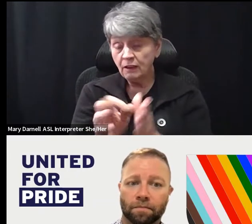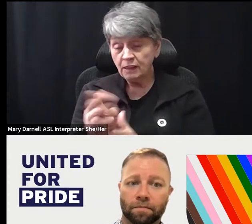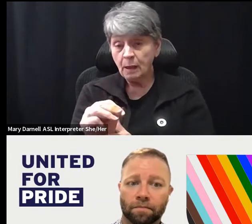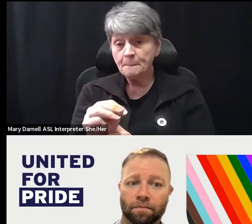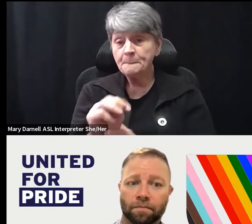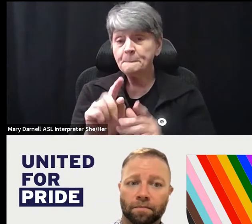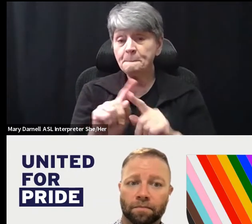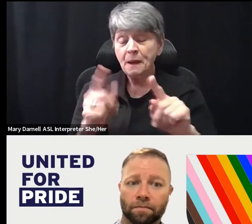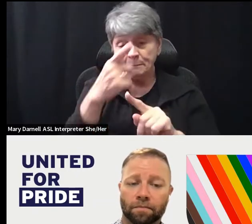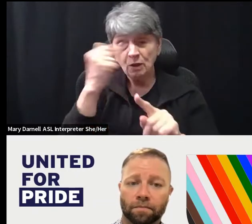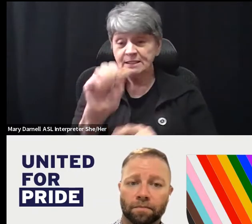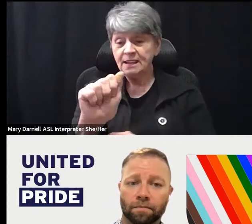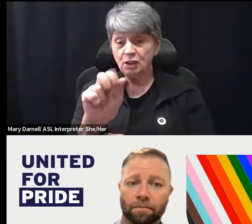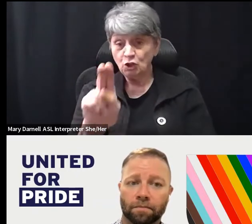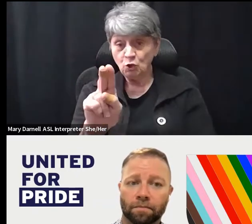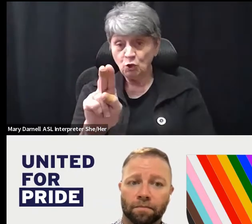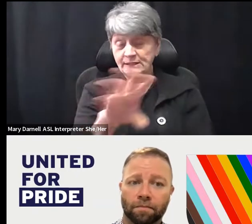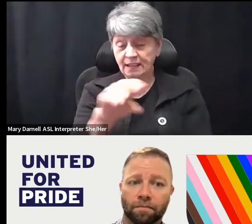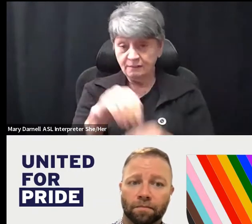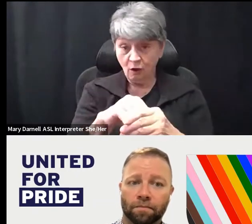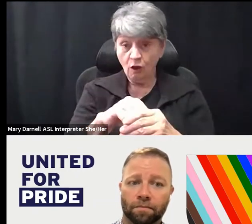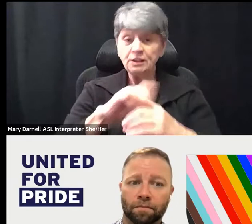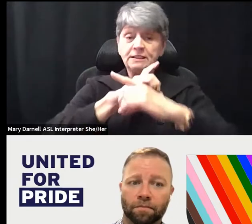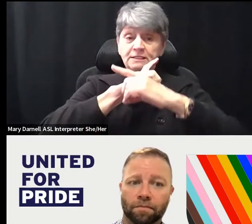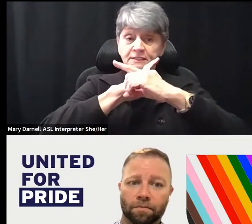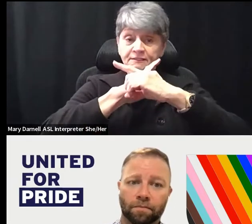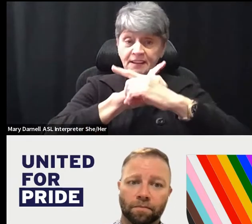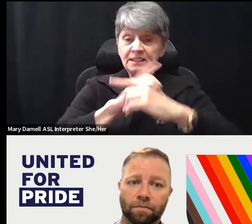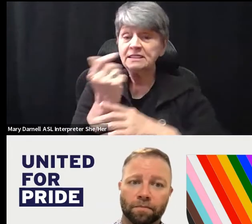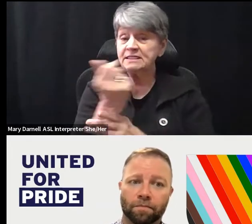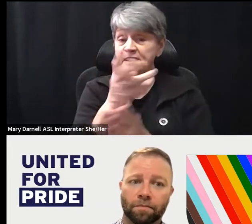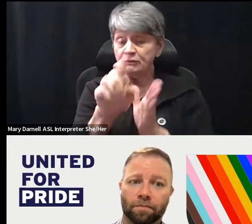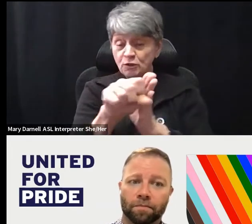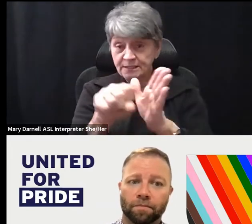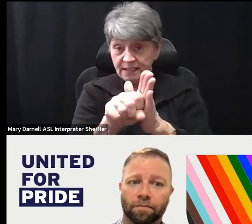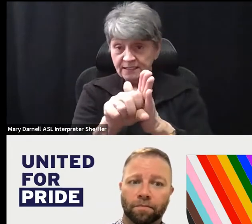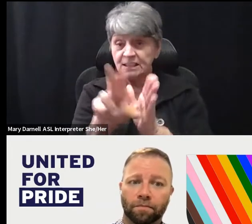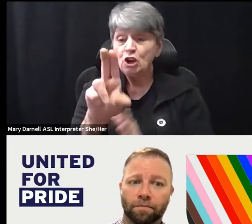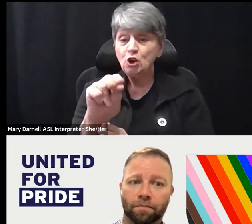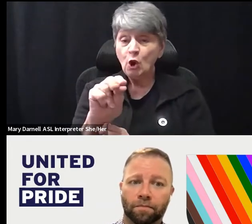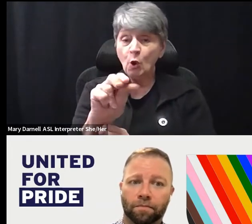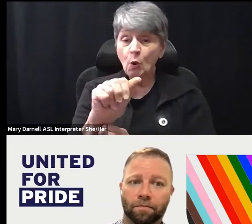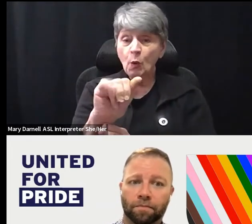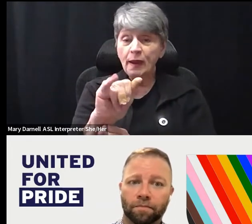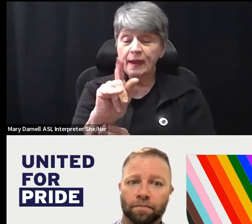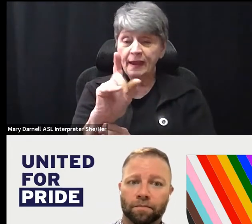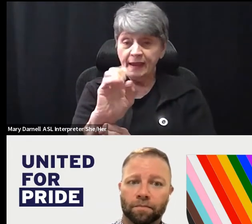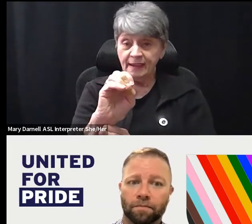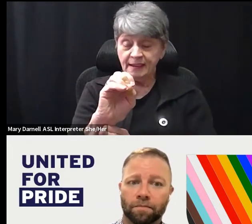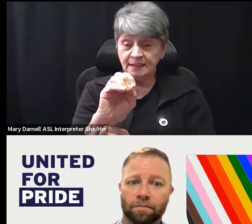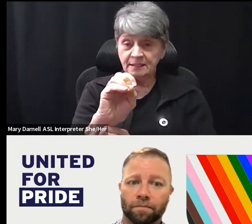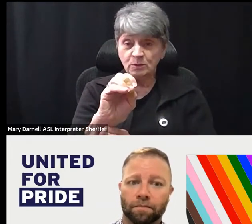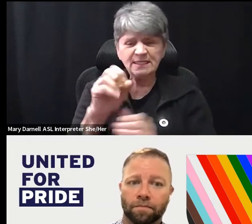in active litigation defending several state no aid clauses, and because we're still reading the Carson decision